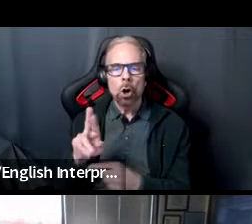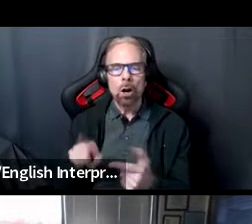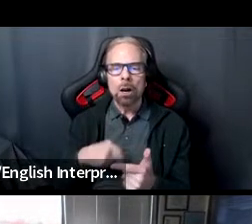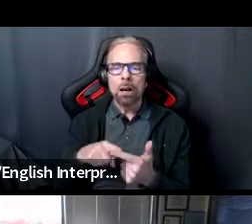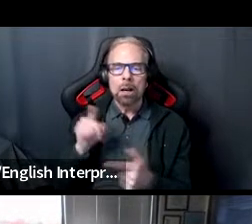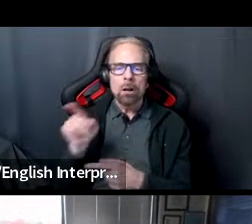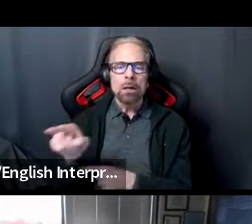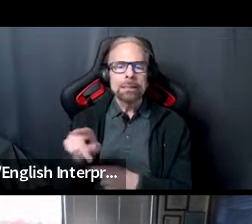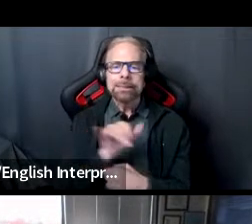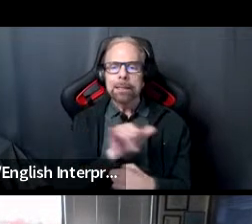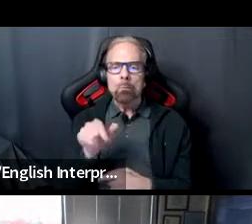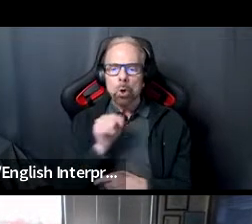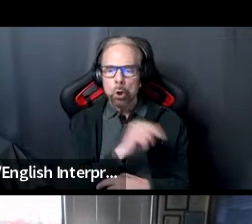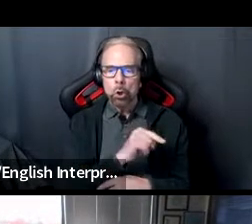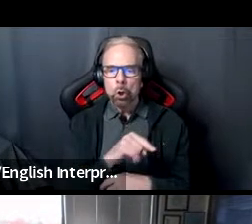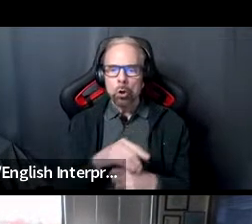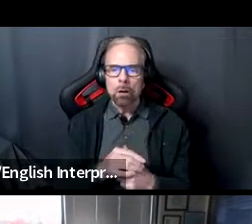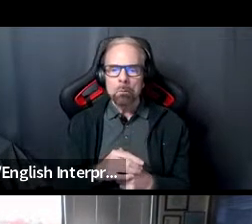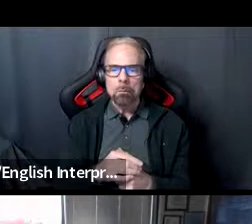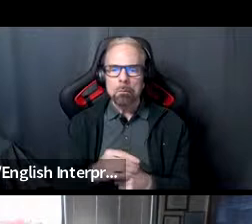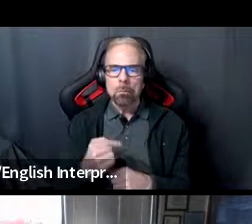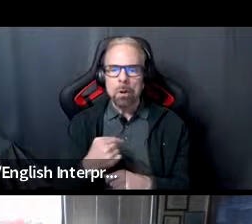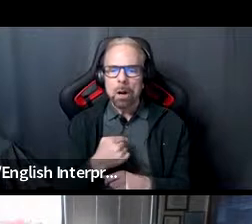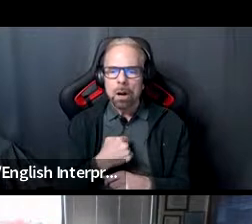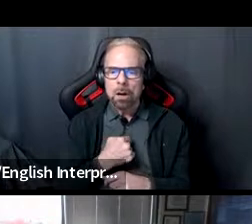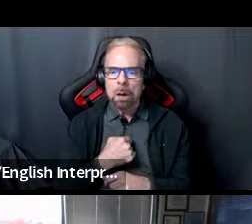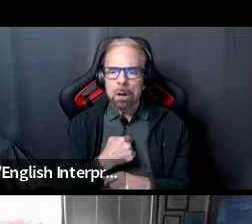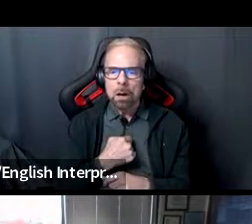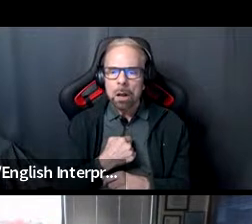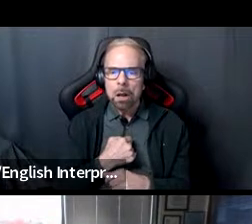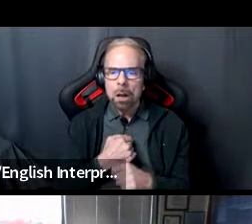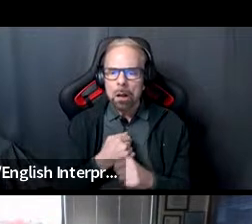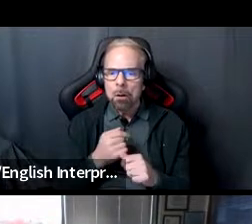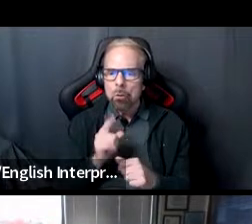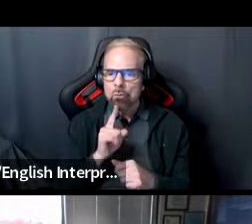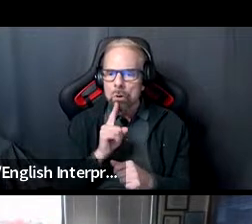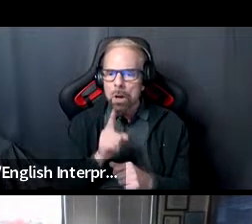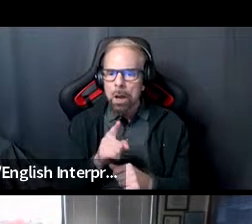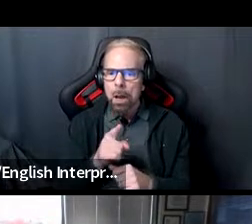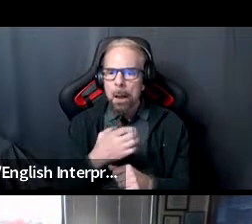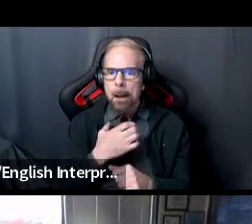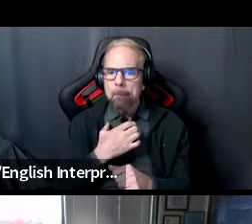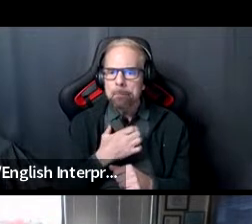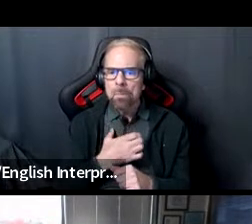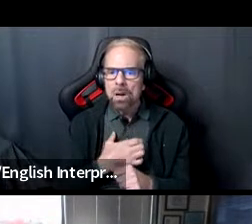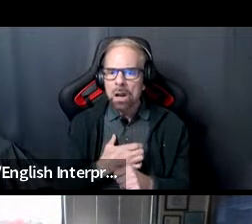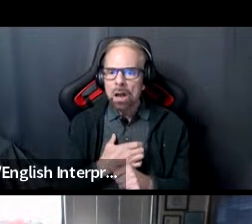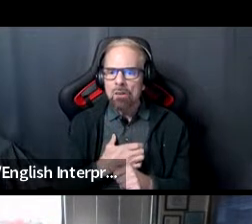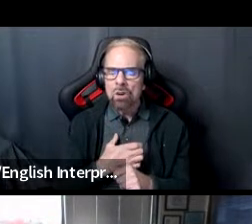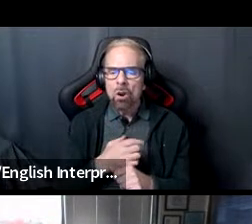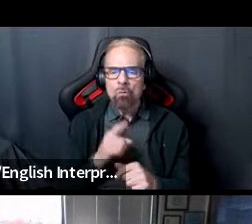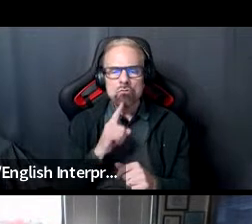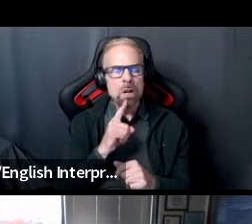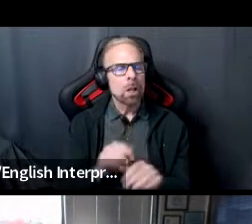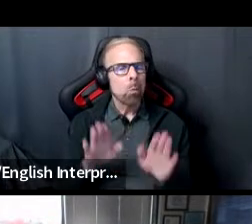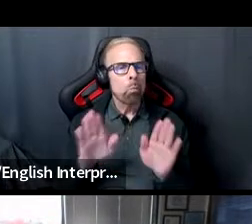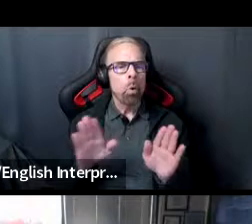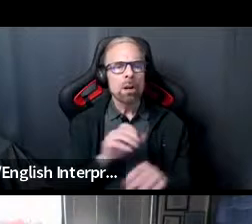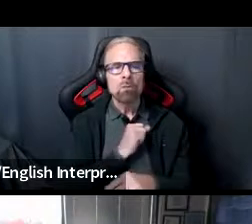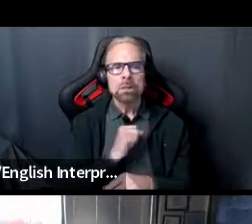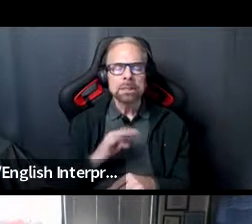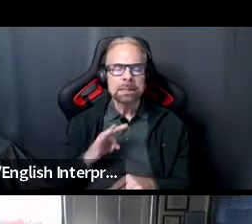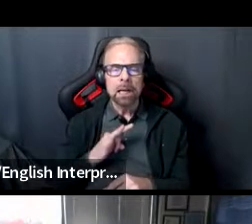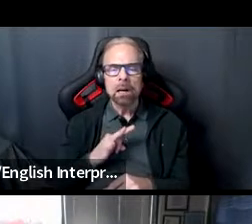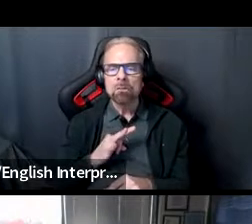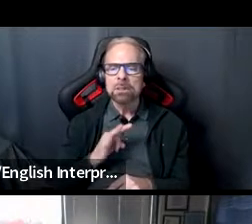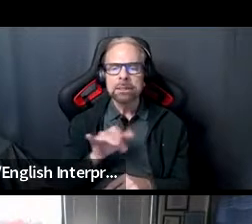to you, I'm blessed to have passionate and really capable staff, as similar to all of you